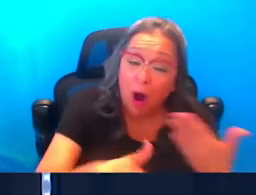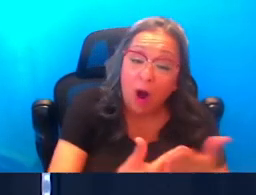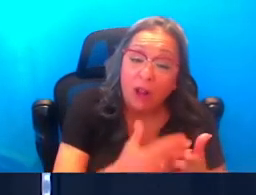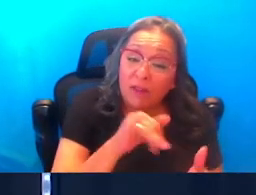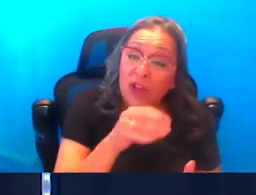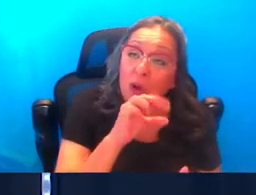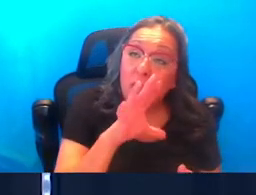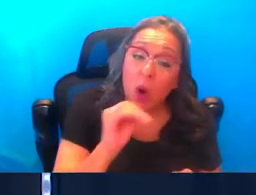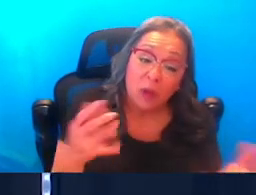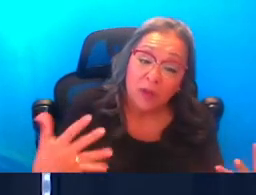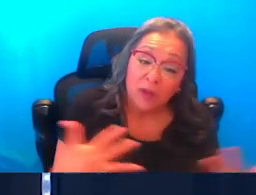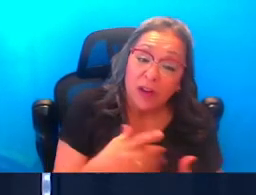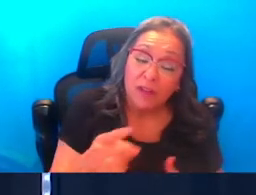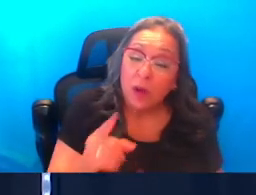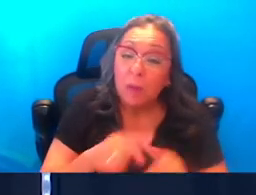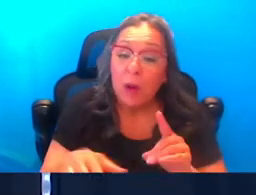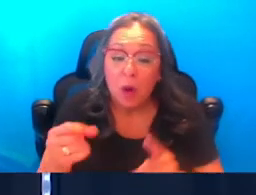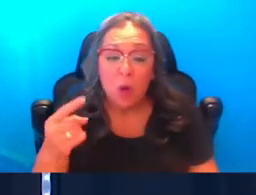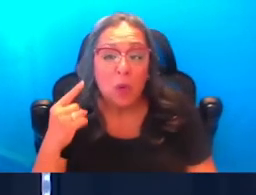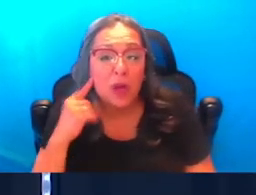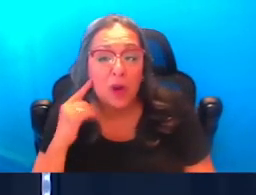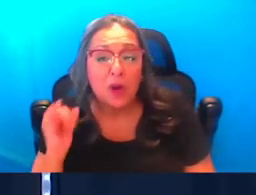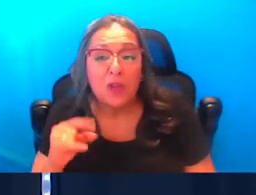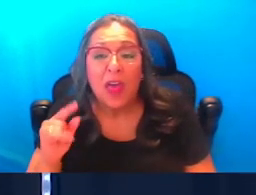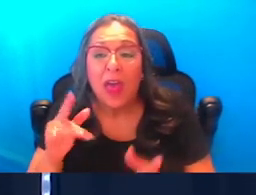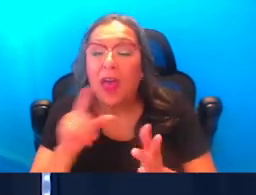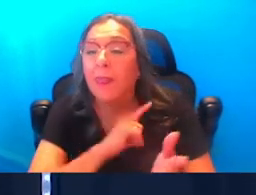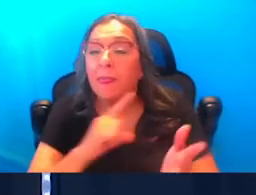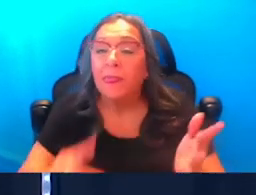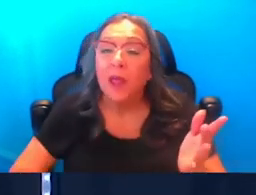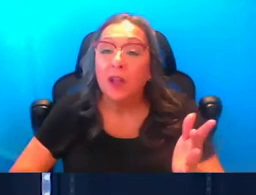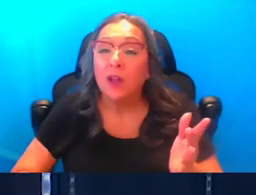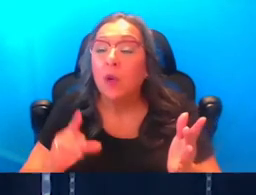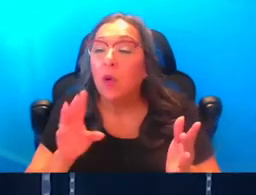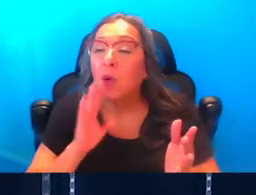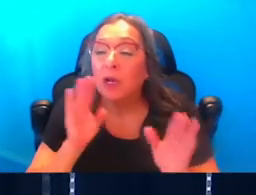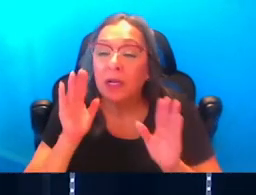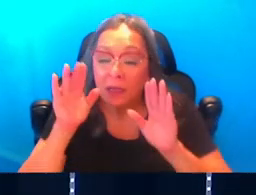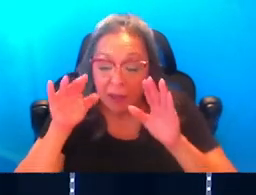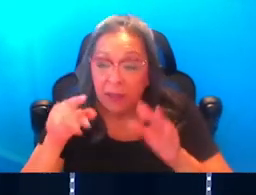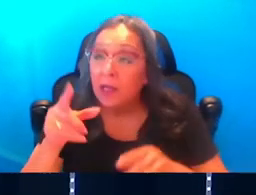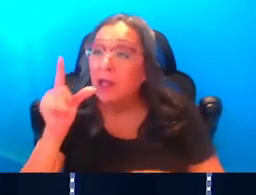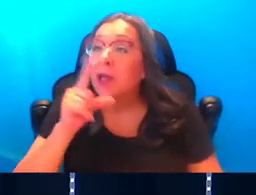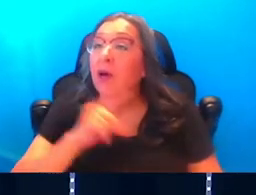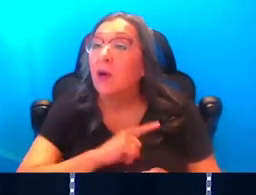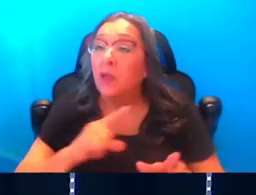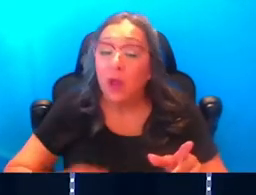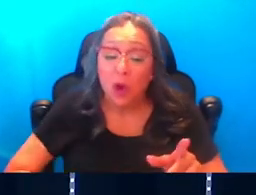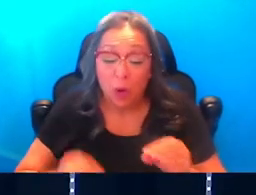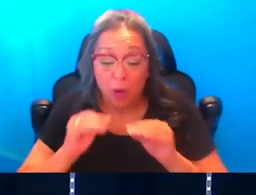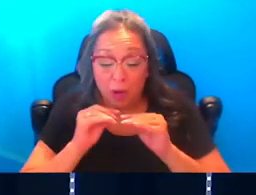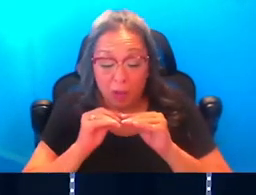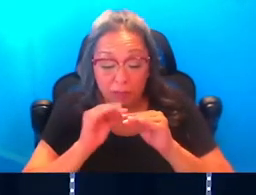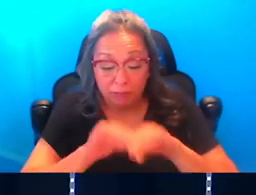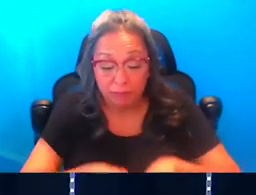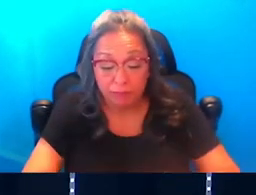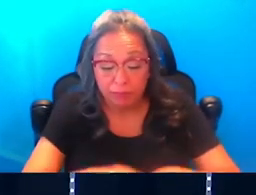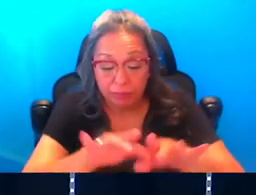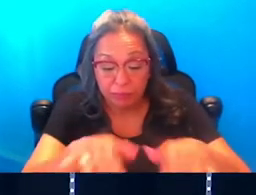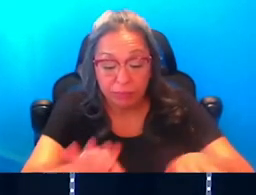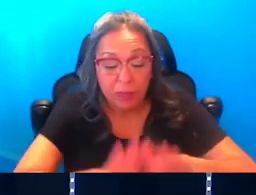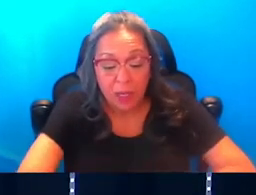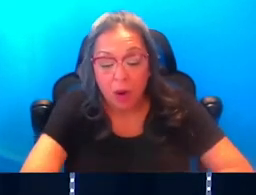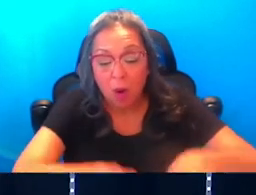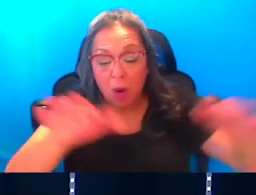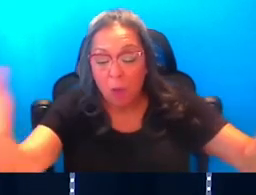how the Lord made a dry path for you through the Red Sea when you left Egypt. So she's heard of what happened 40 years ago in